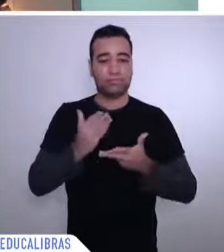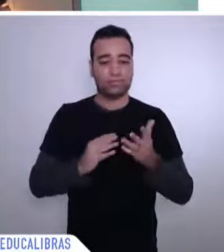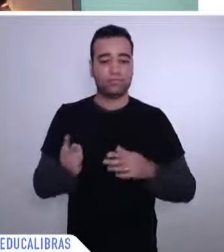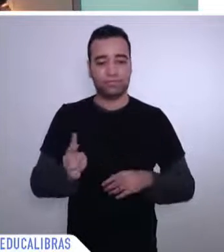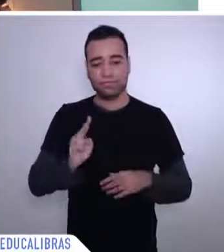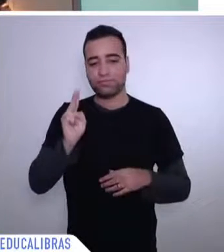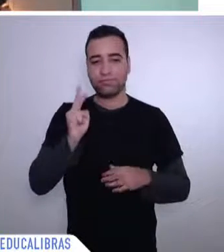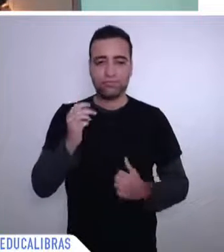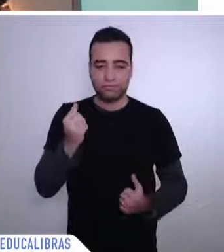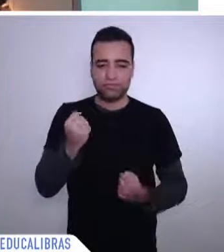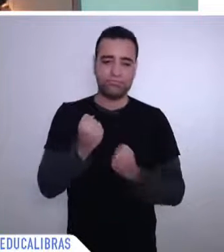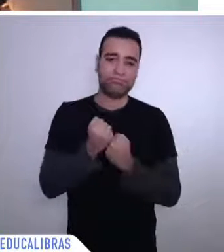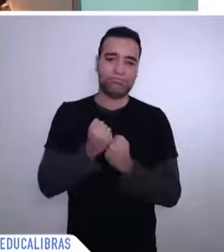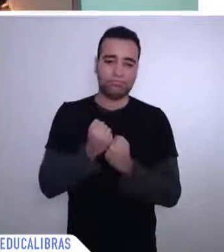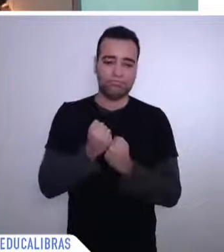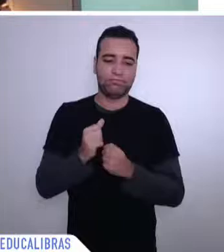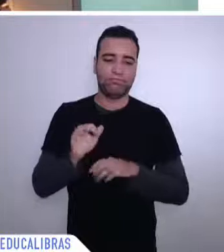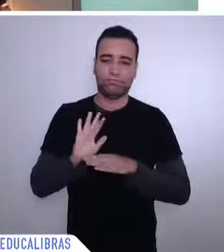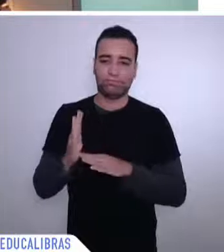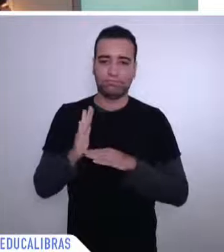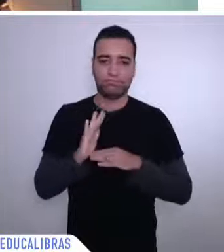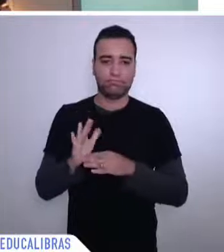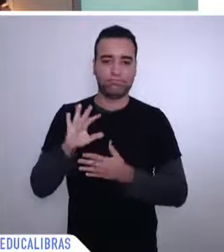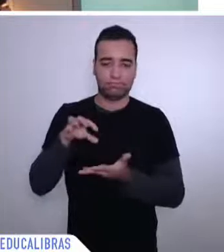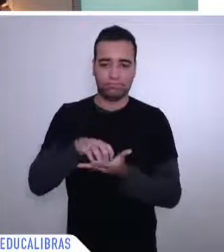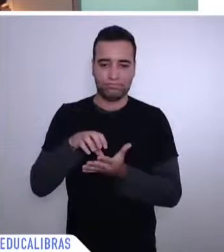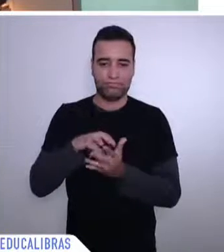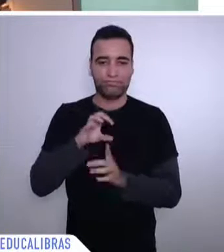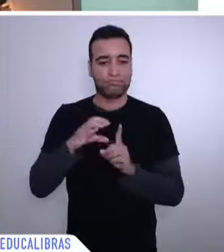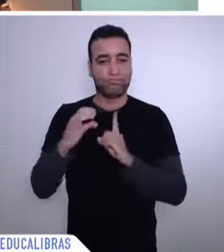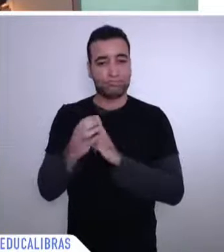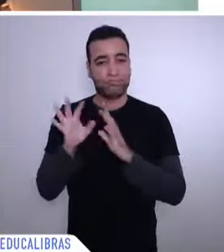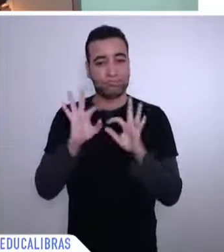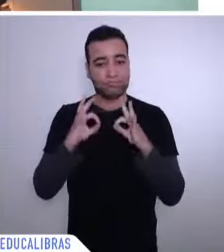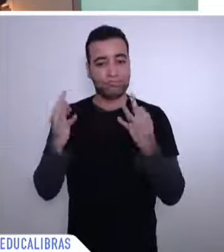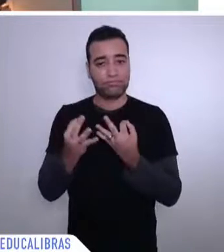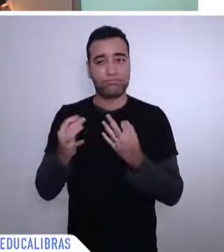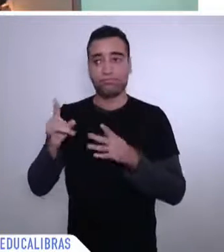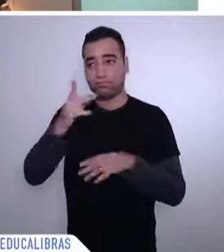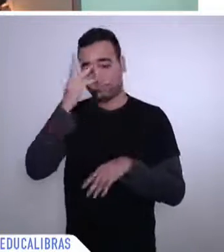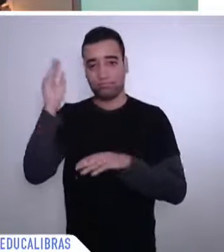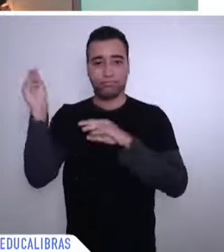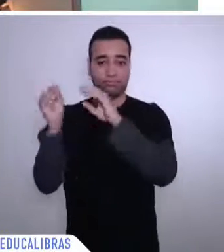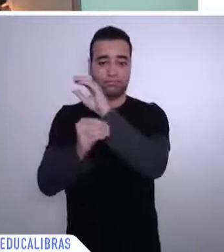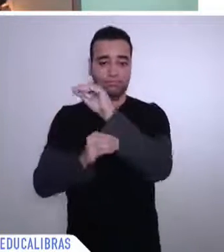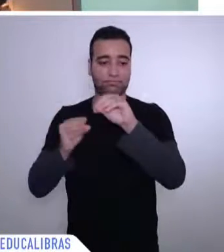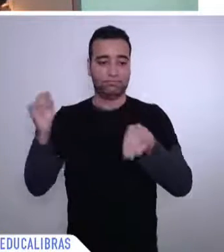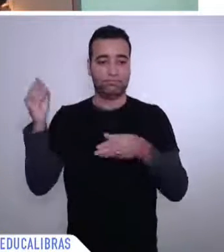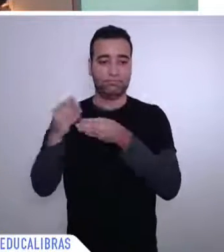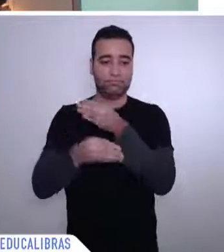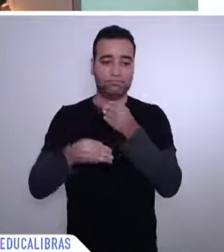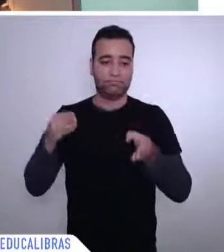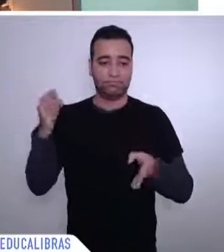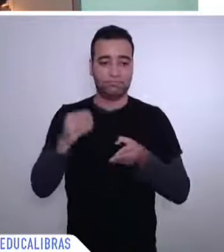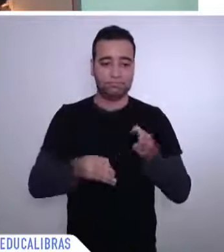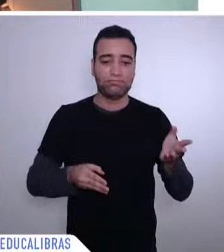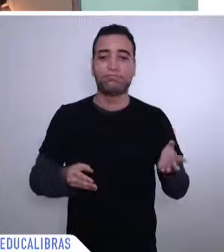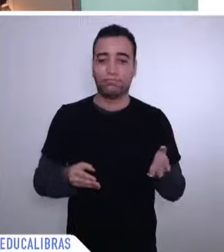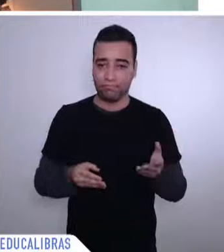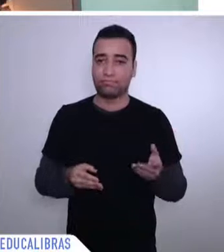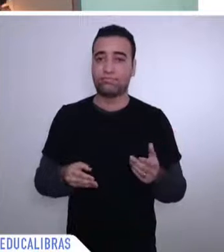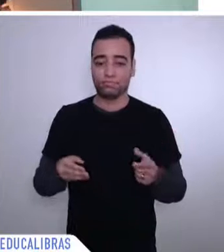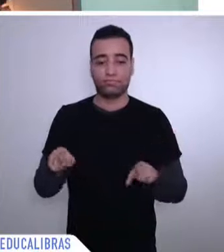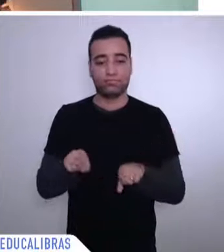the exchange, with help, with community networks and family, and among